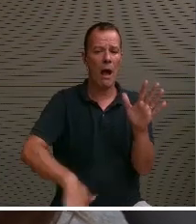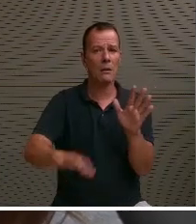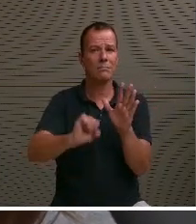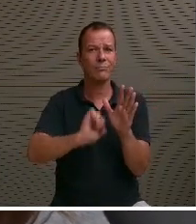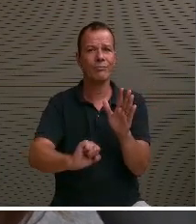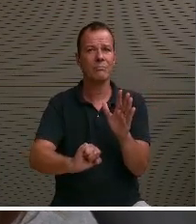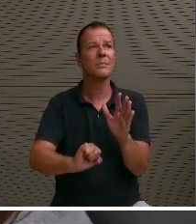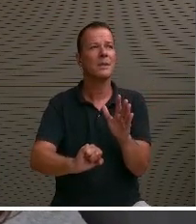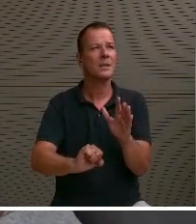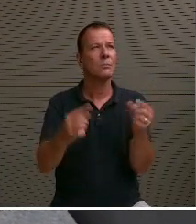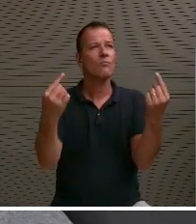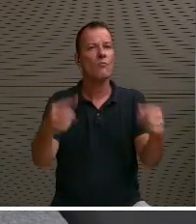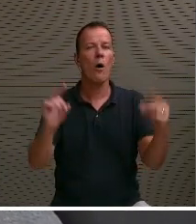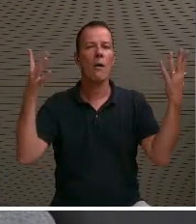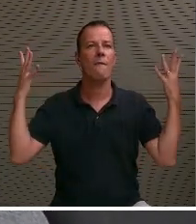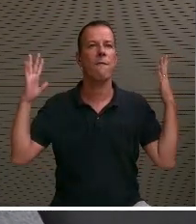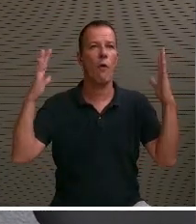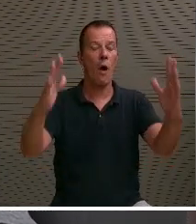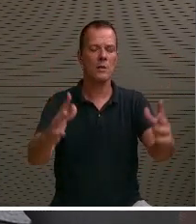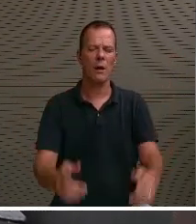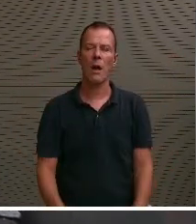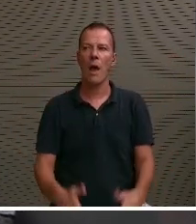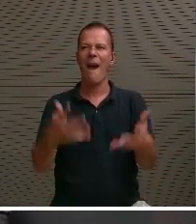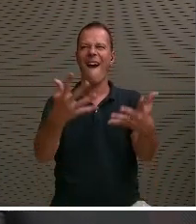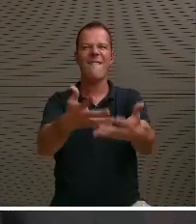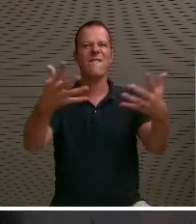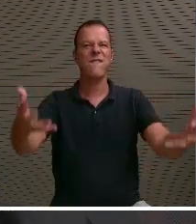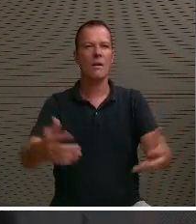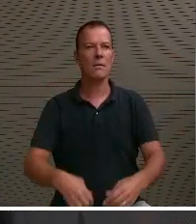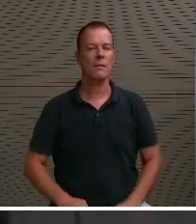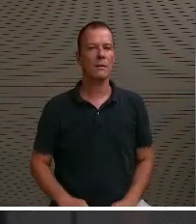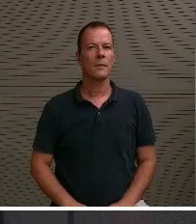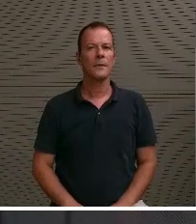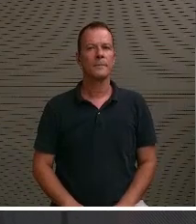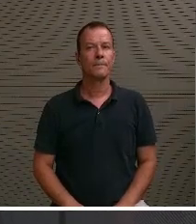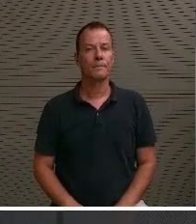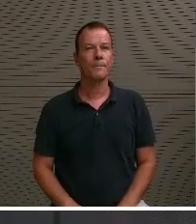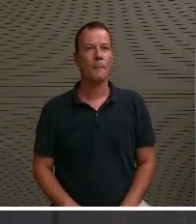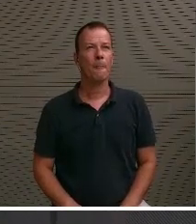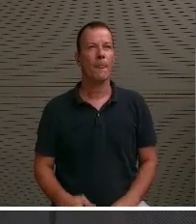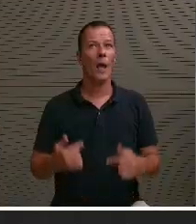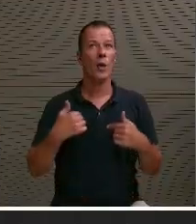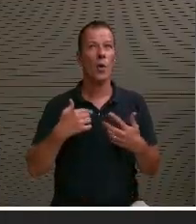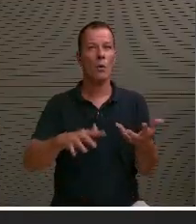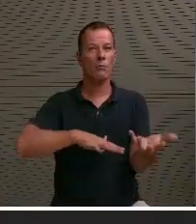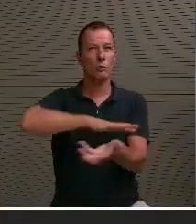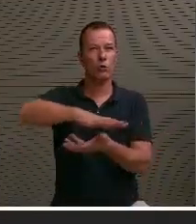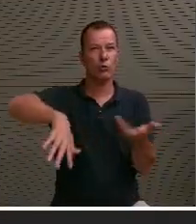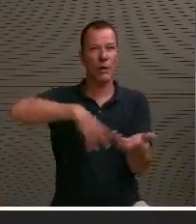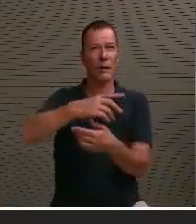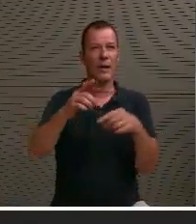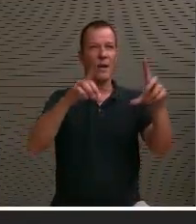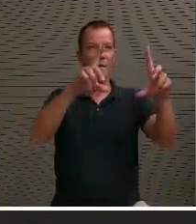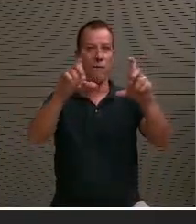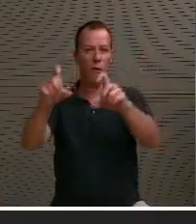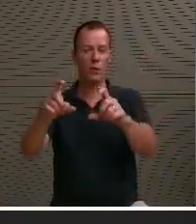by forests, so it's huge. This is the, I'm showing you the images of the